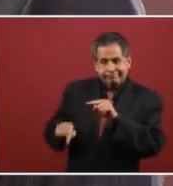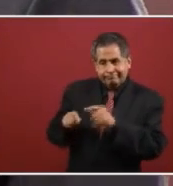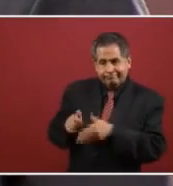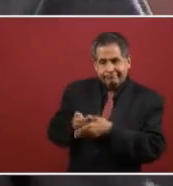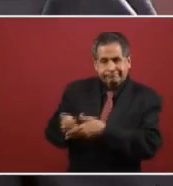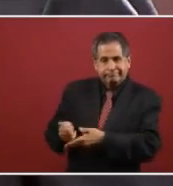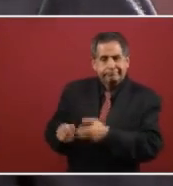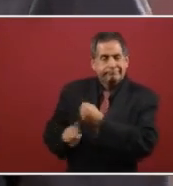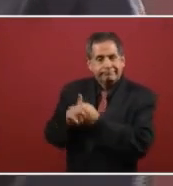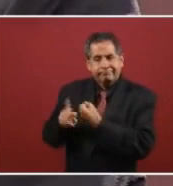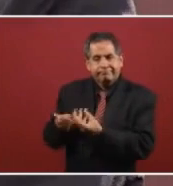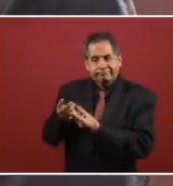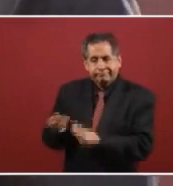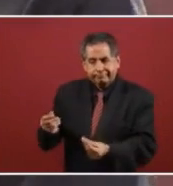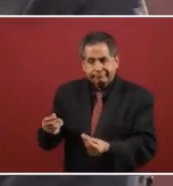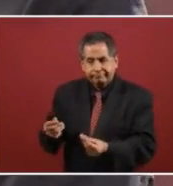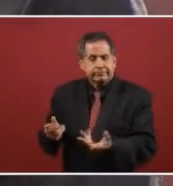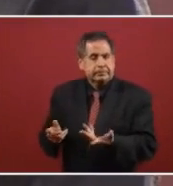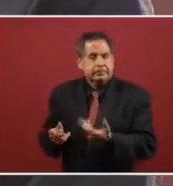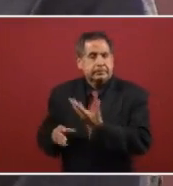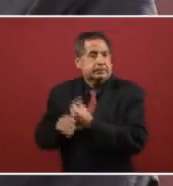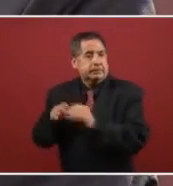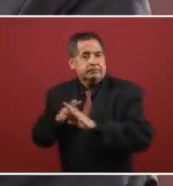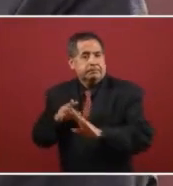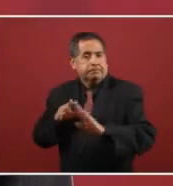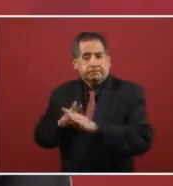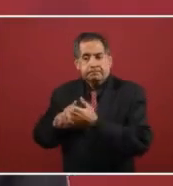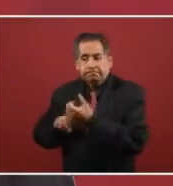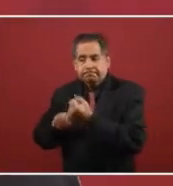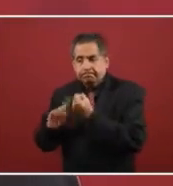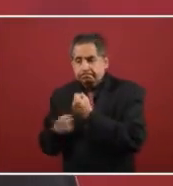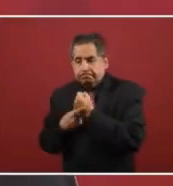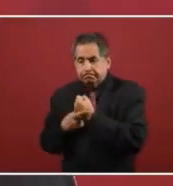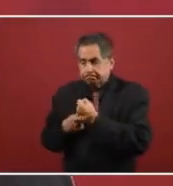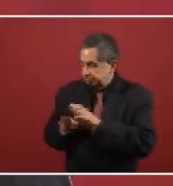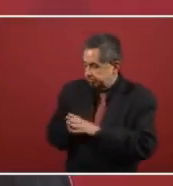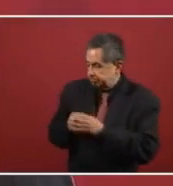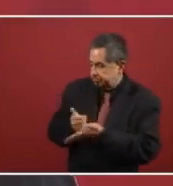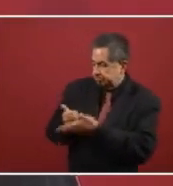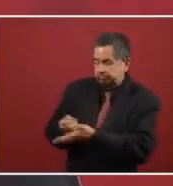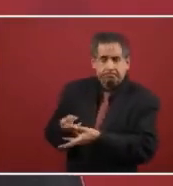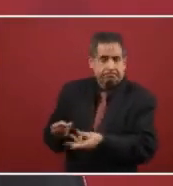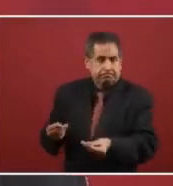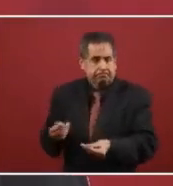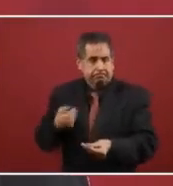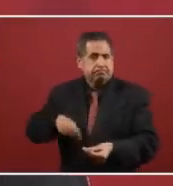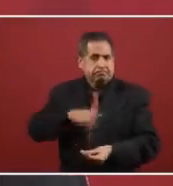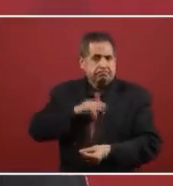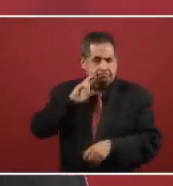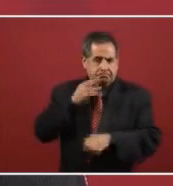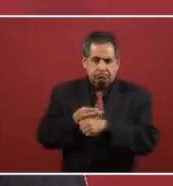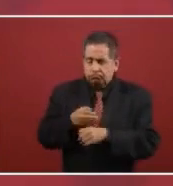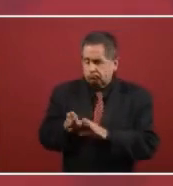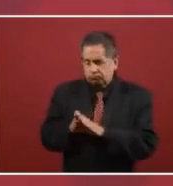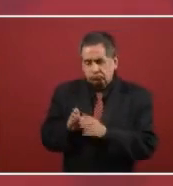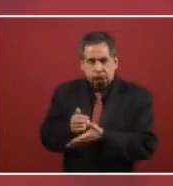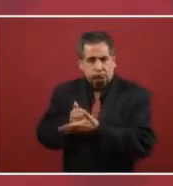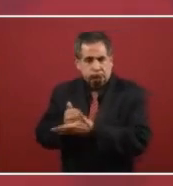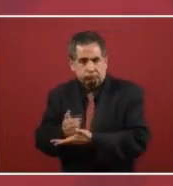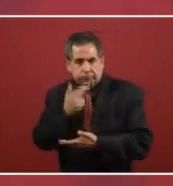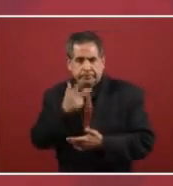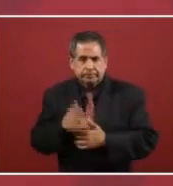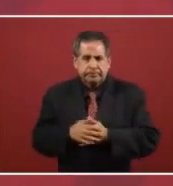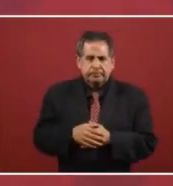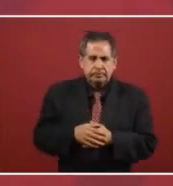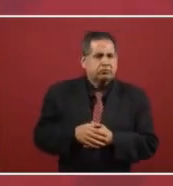resolve el fenómeno migratorio the que corresponde a migratory nosotros phenomenon de la where it mejor forma relates to posible. us Y